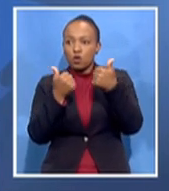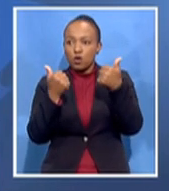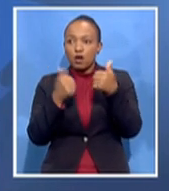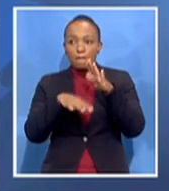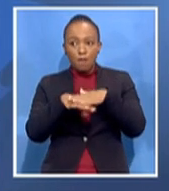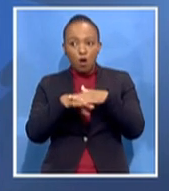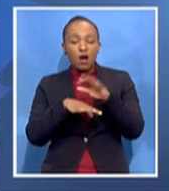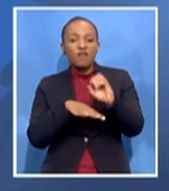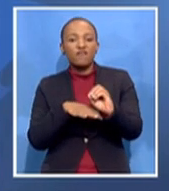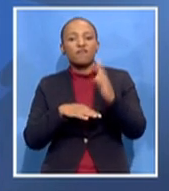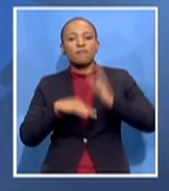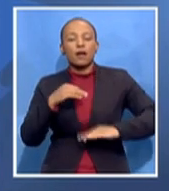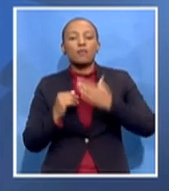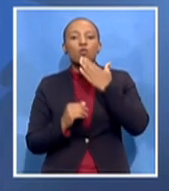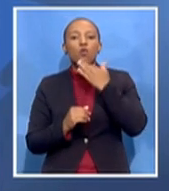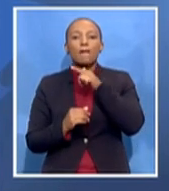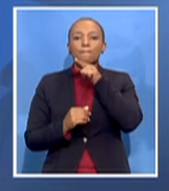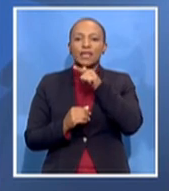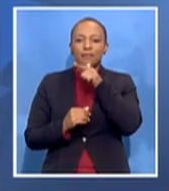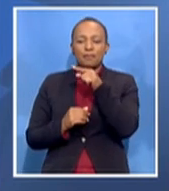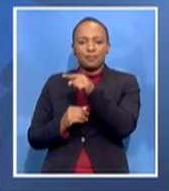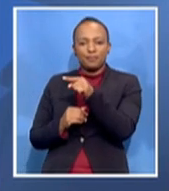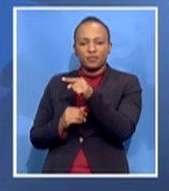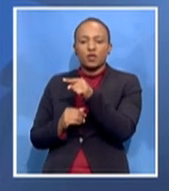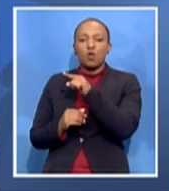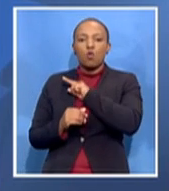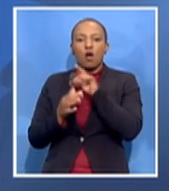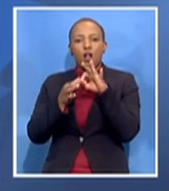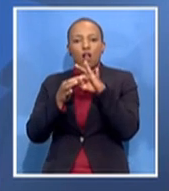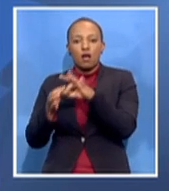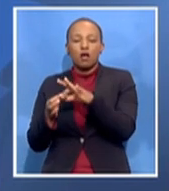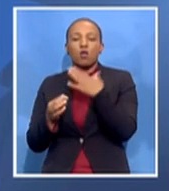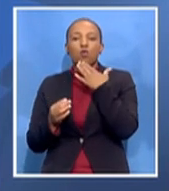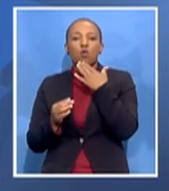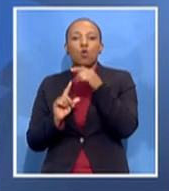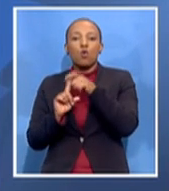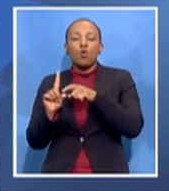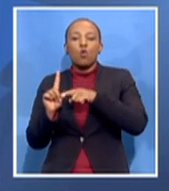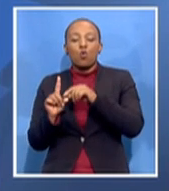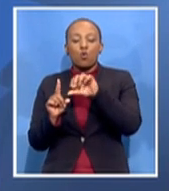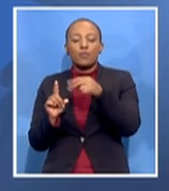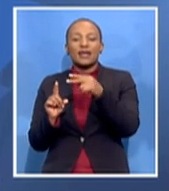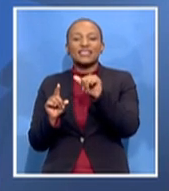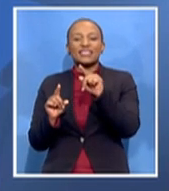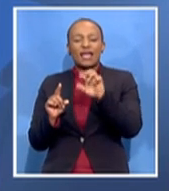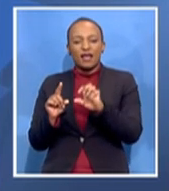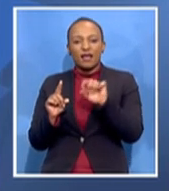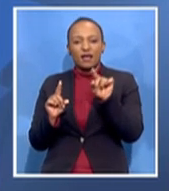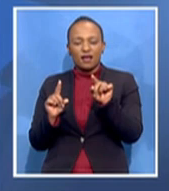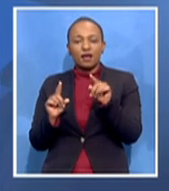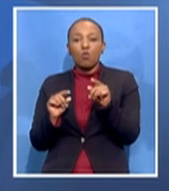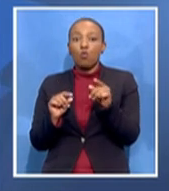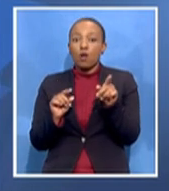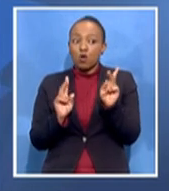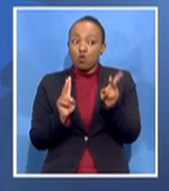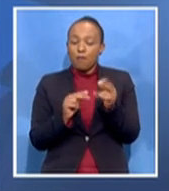relating to his relationship with Schabir Shaik, which ought, in the normal course, to mean that he would be suspended as